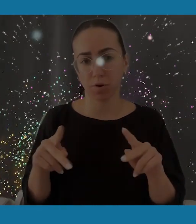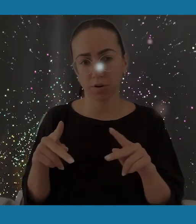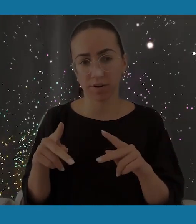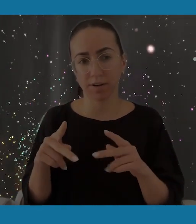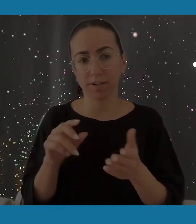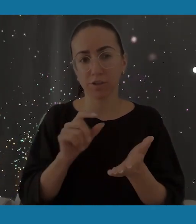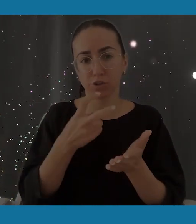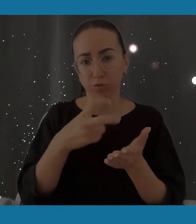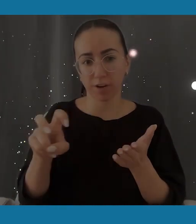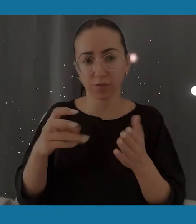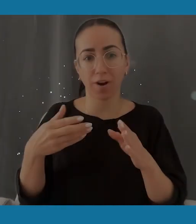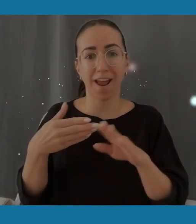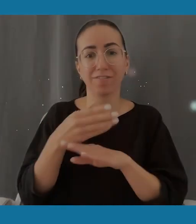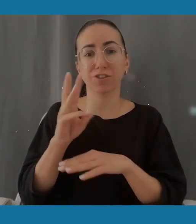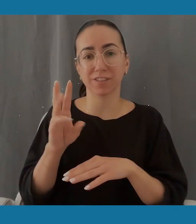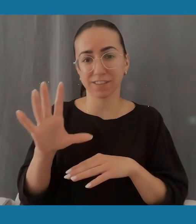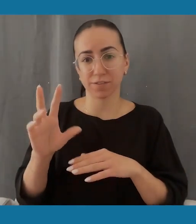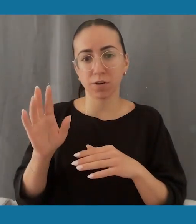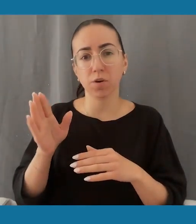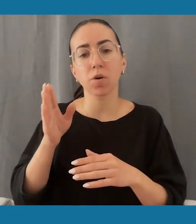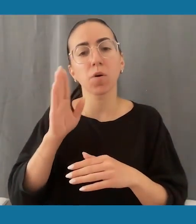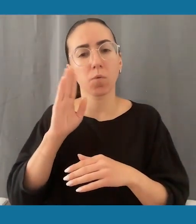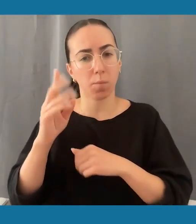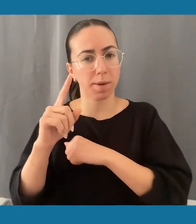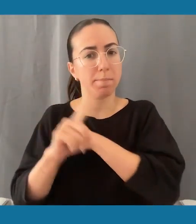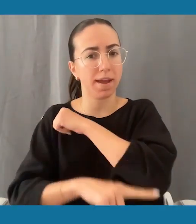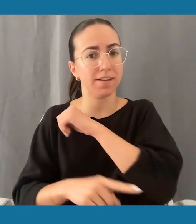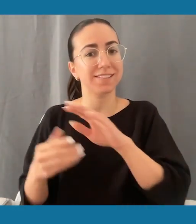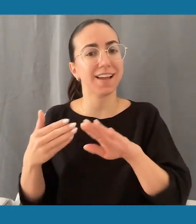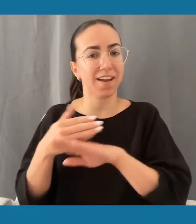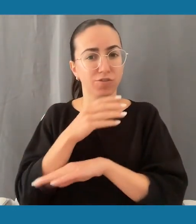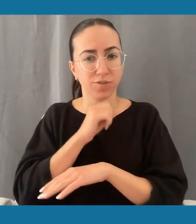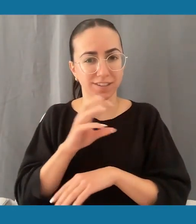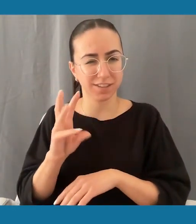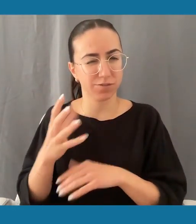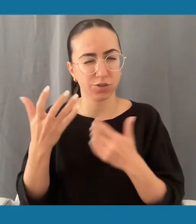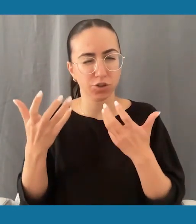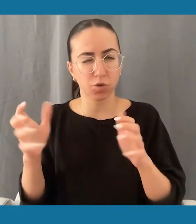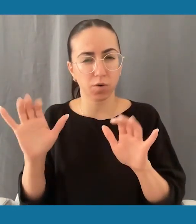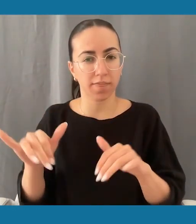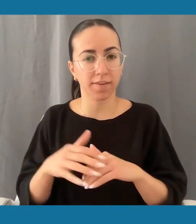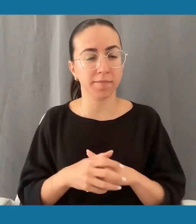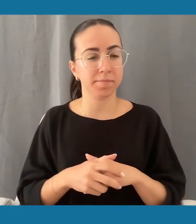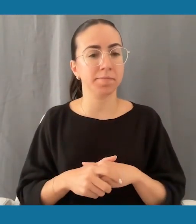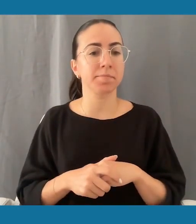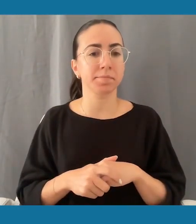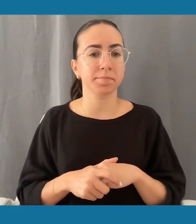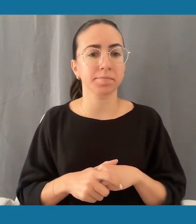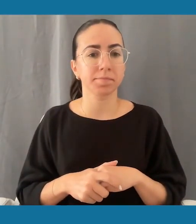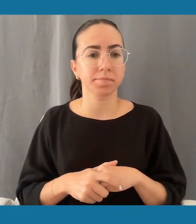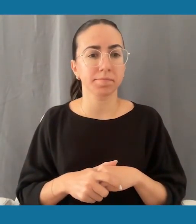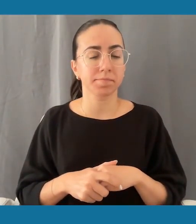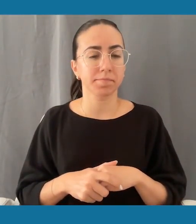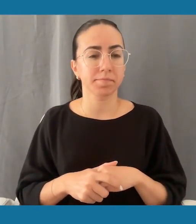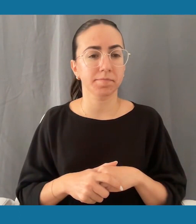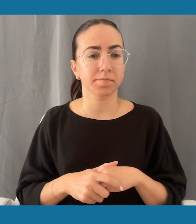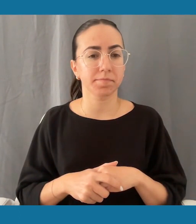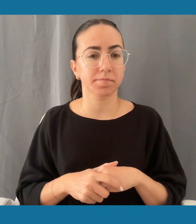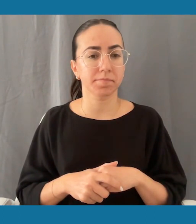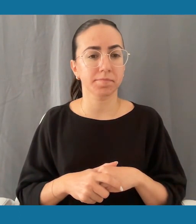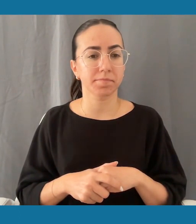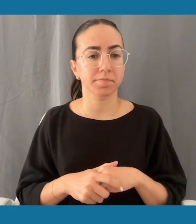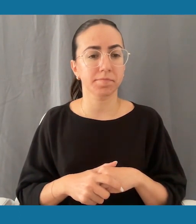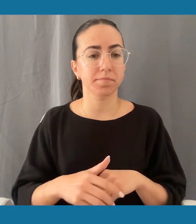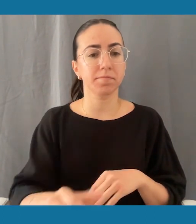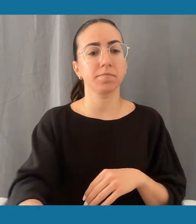transfers now are penalizable by both programs. So you don't want to do that. One thing to